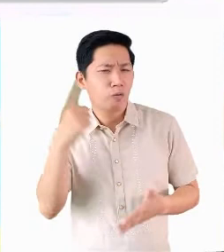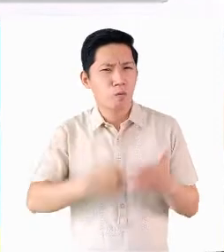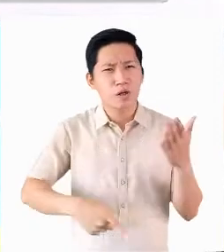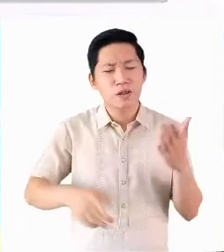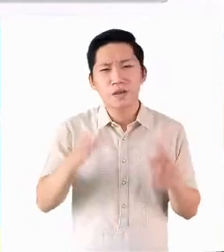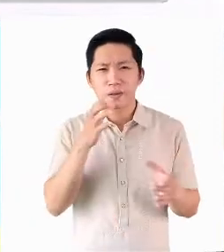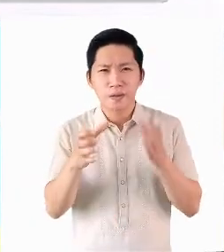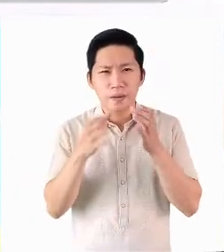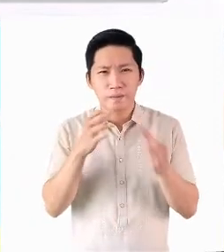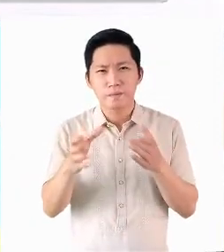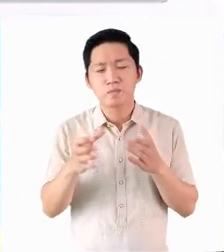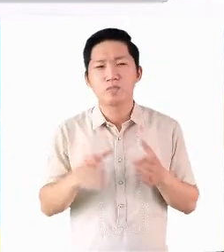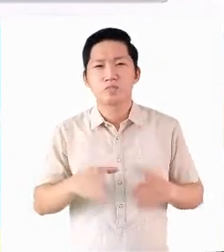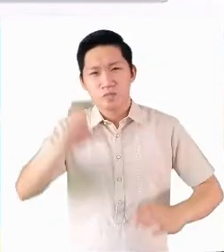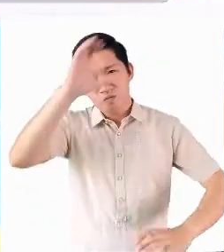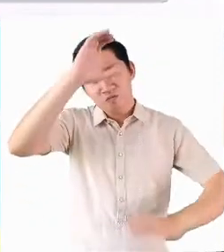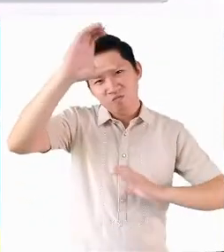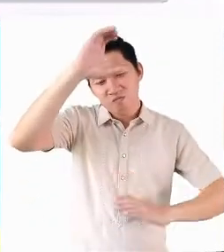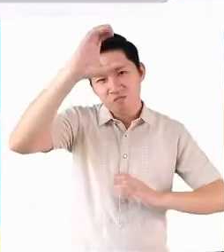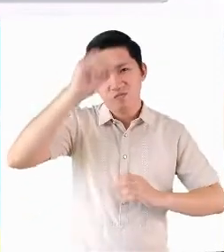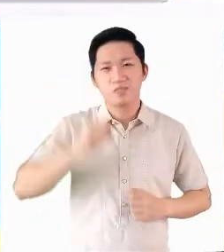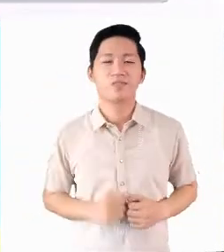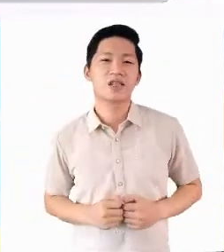is communication breakdown,